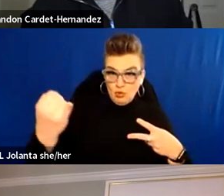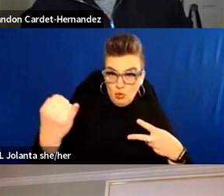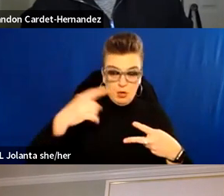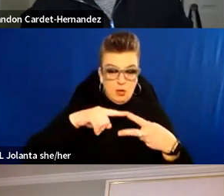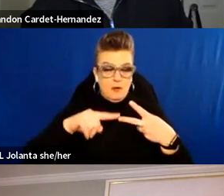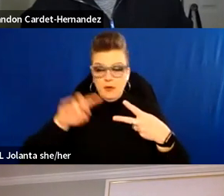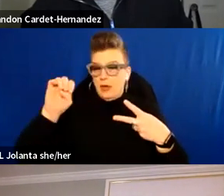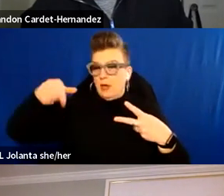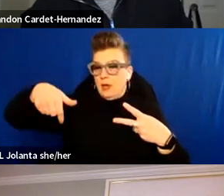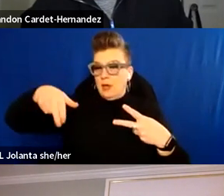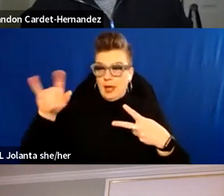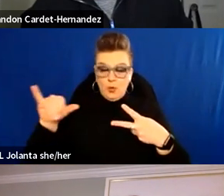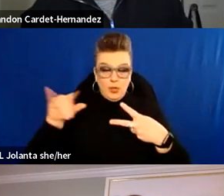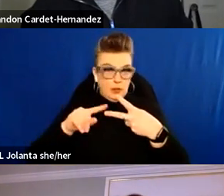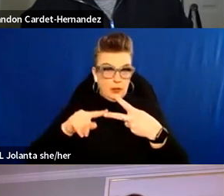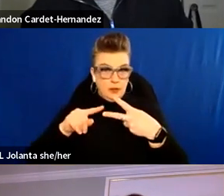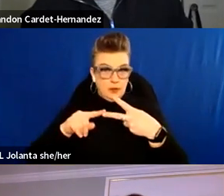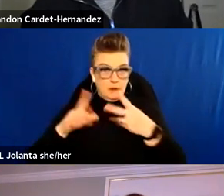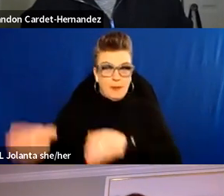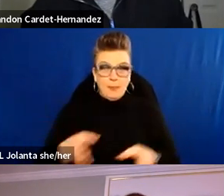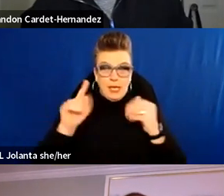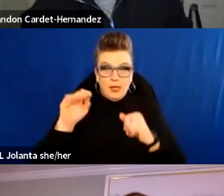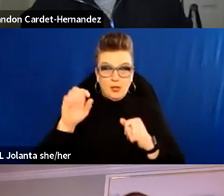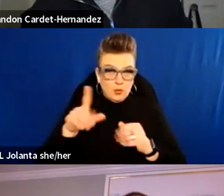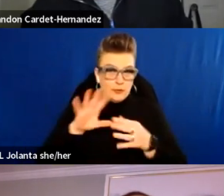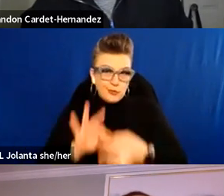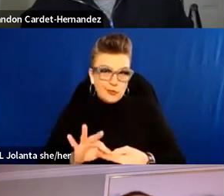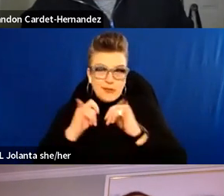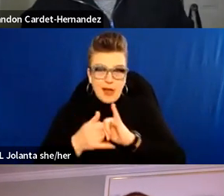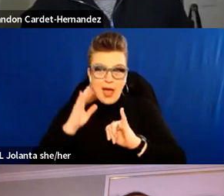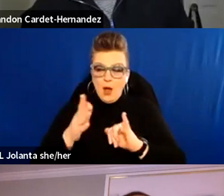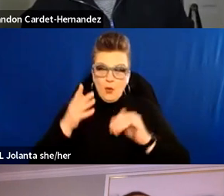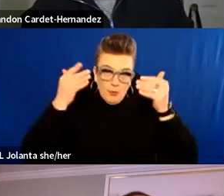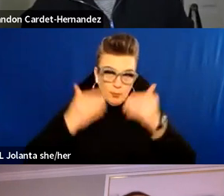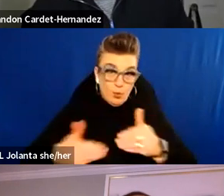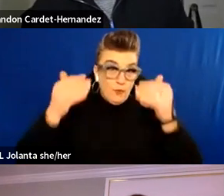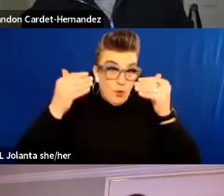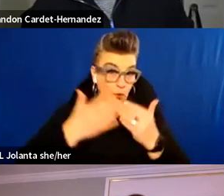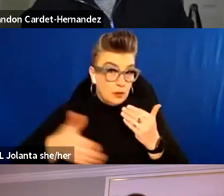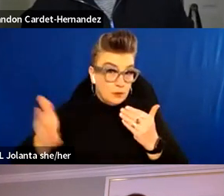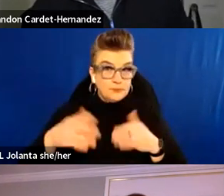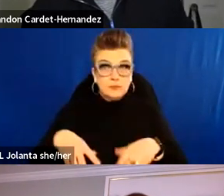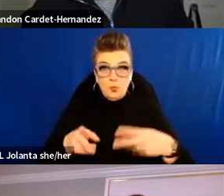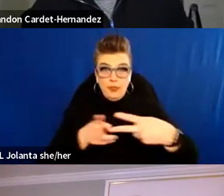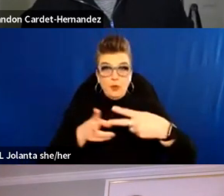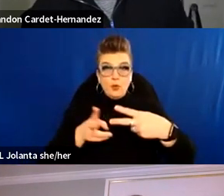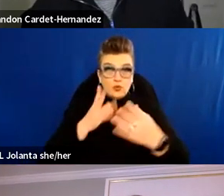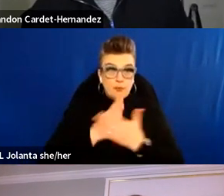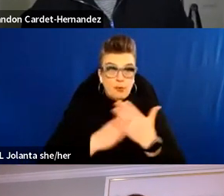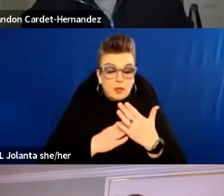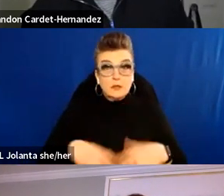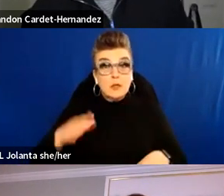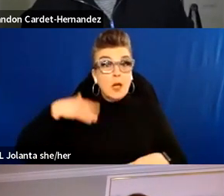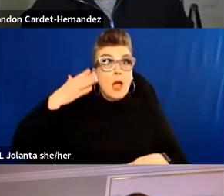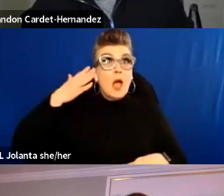uh the uh the planning tool and just in terms of how we'll move forward in the future with those two pieces i know